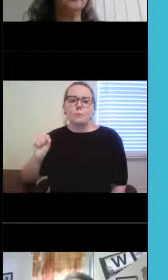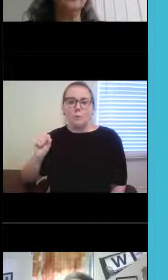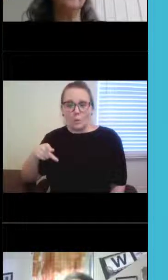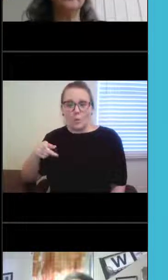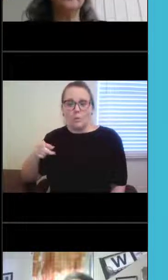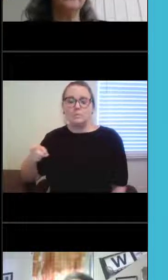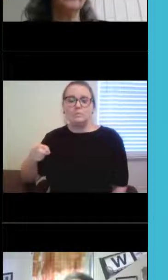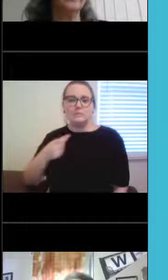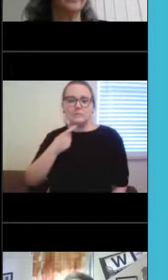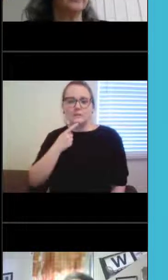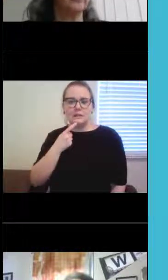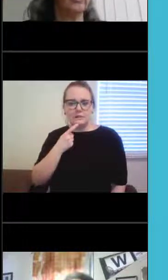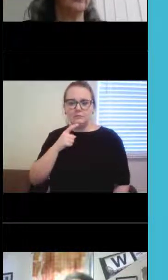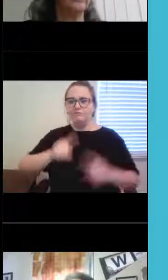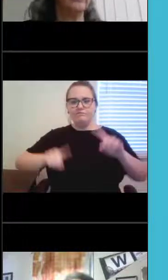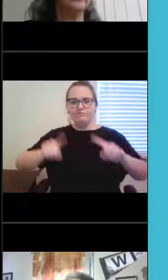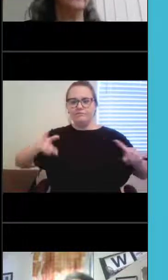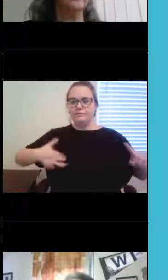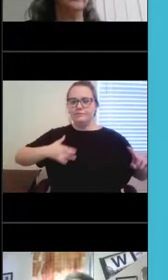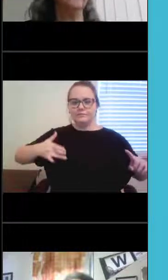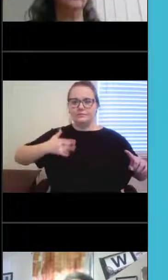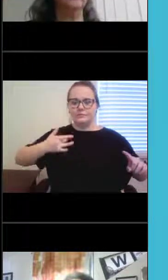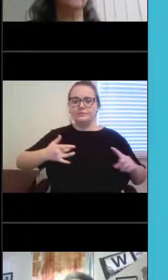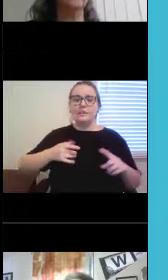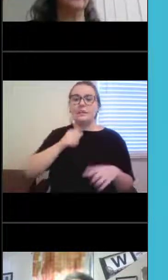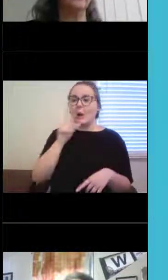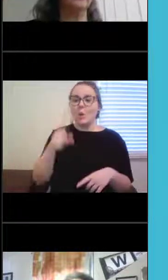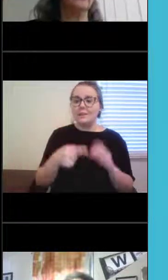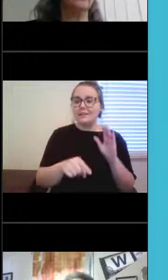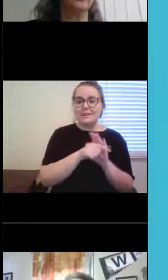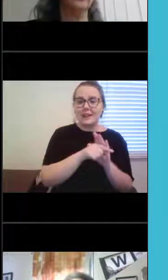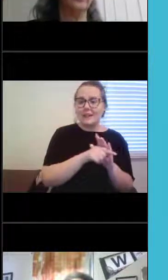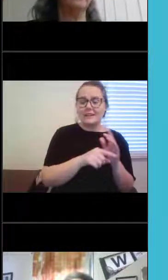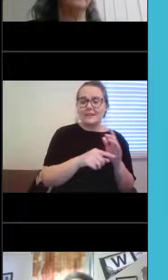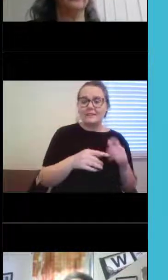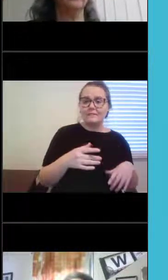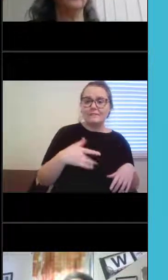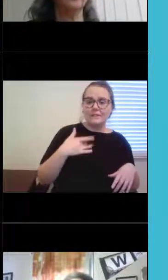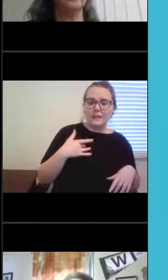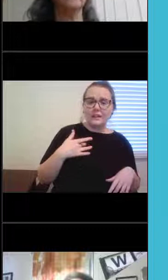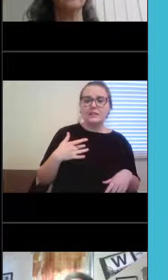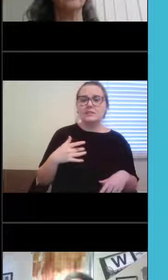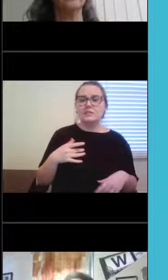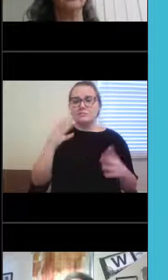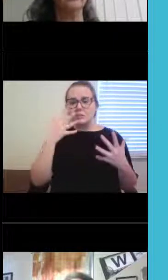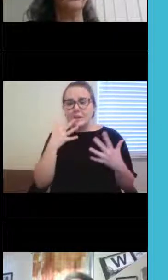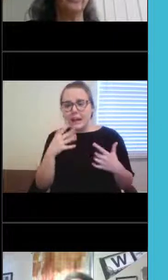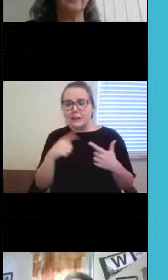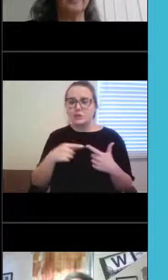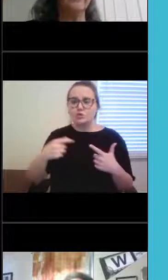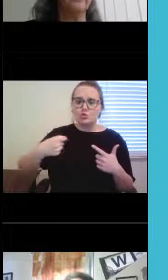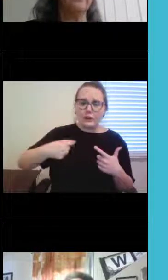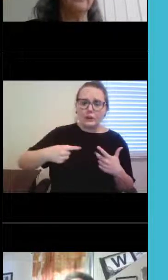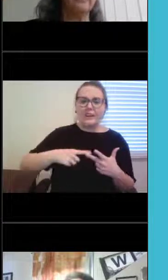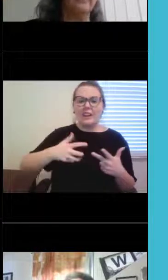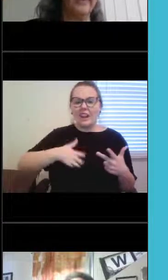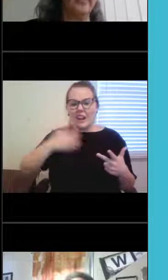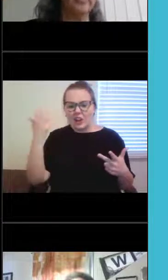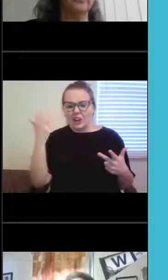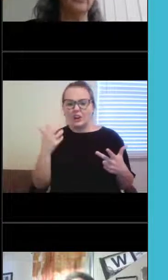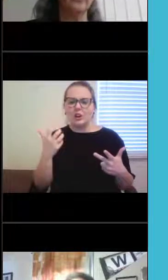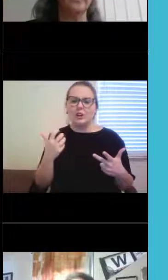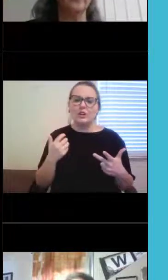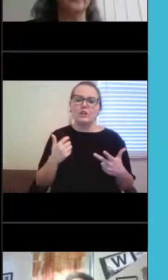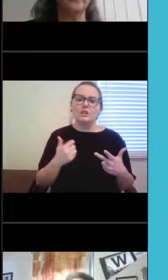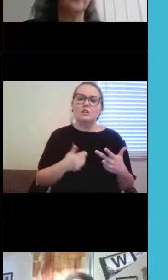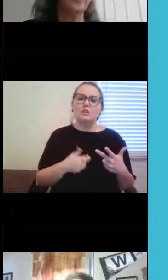And they reported various feelings, but not just negative feelings of sadness, triggering anger responses at hearing about this, that it had